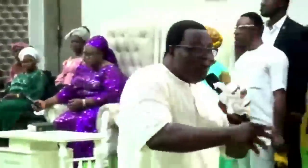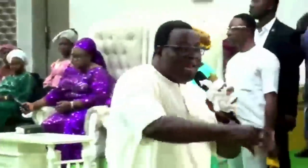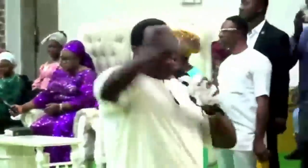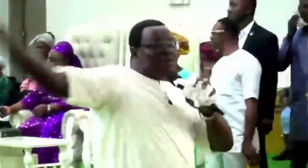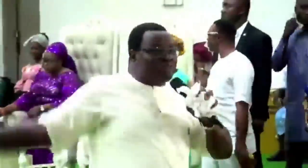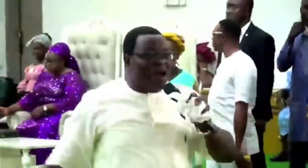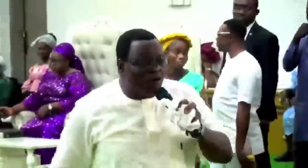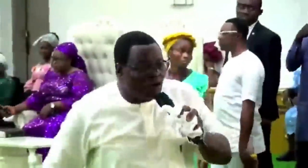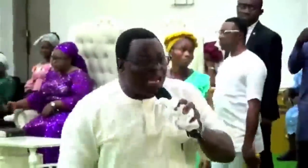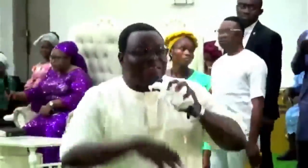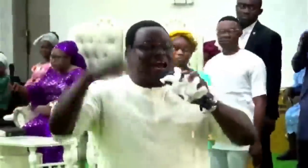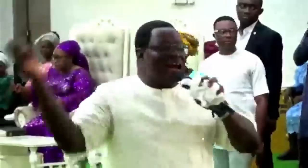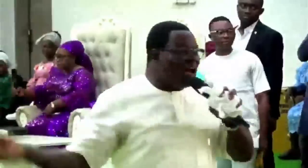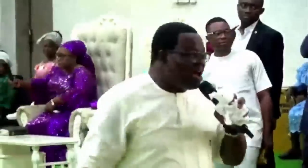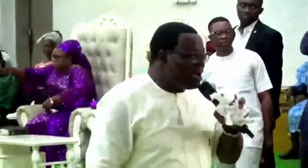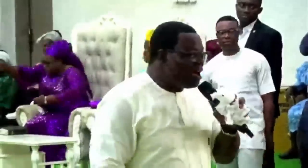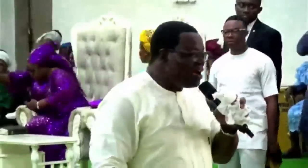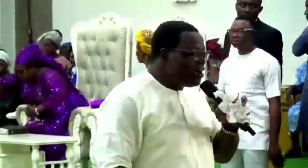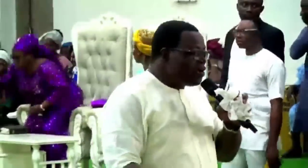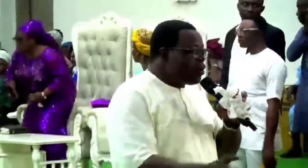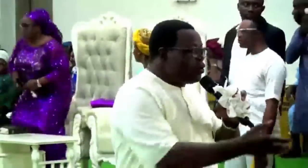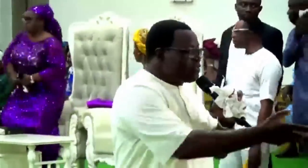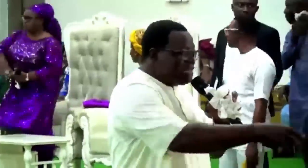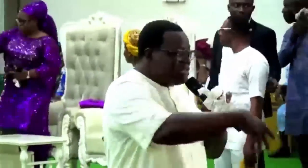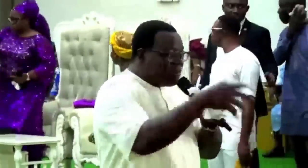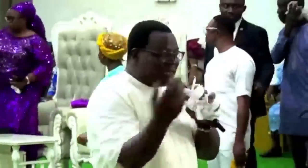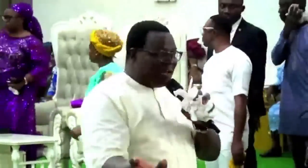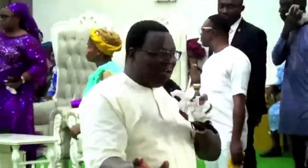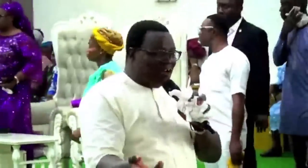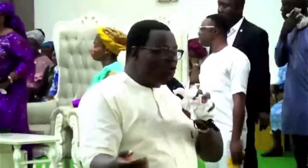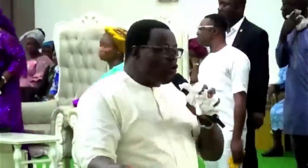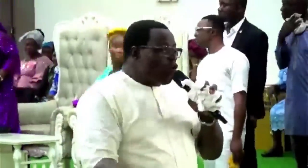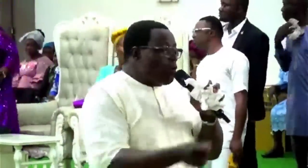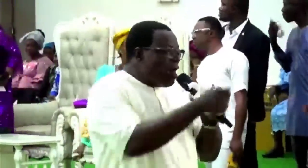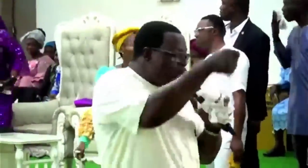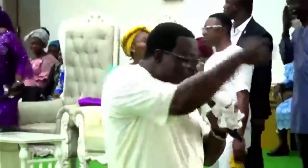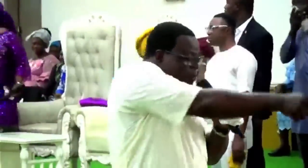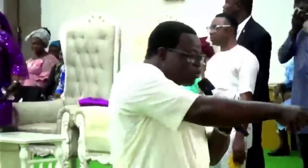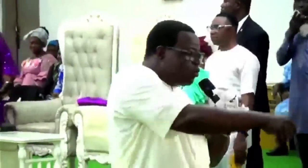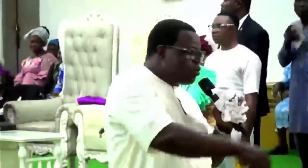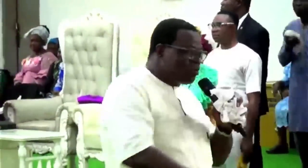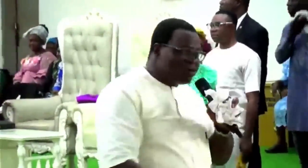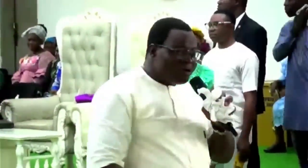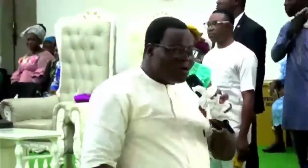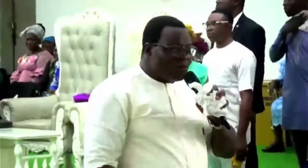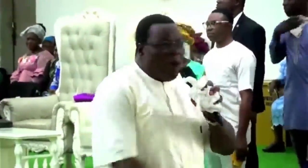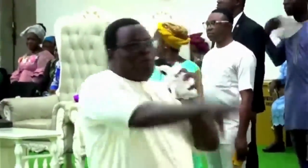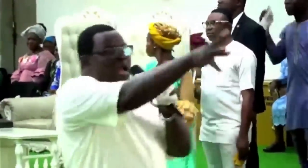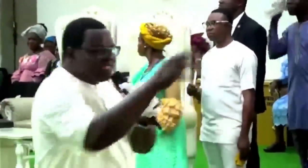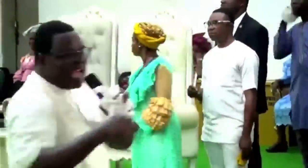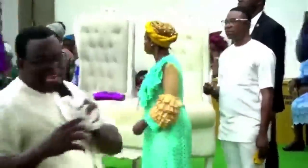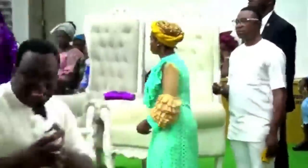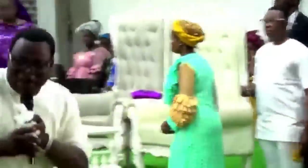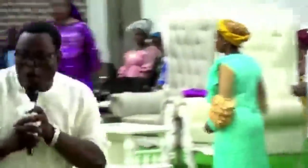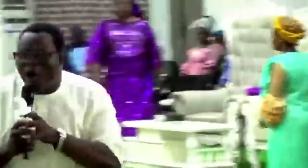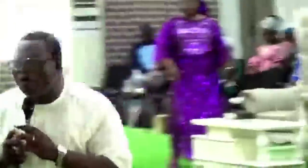hand but leyin ja o de ja breaking it he broke it he say yi pada and this change o gba kokoro moto he collected the car gbogbo eyi